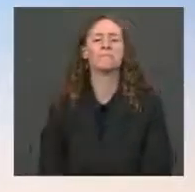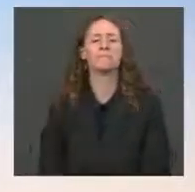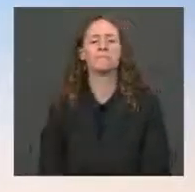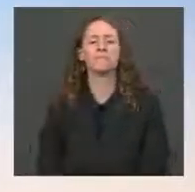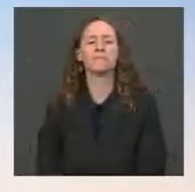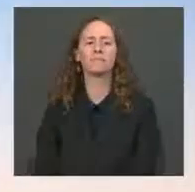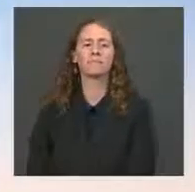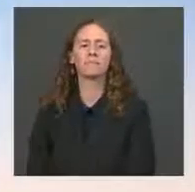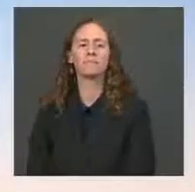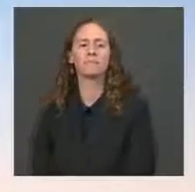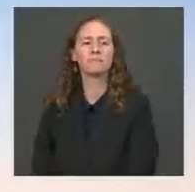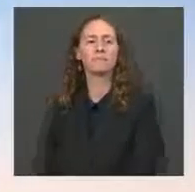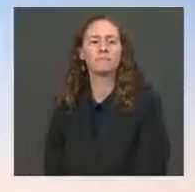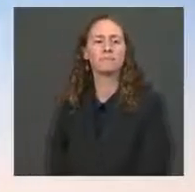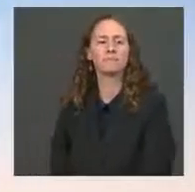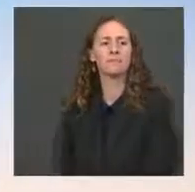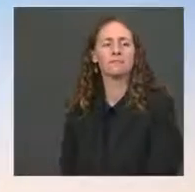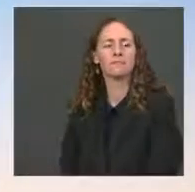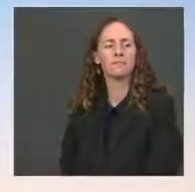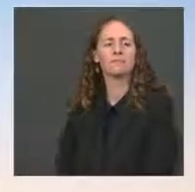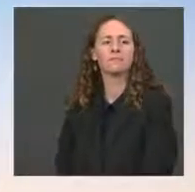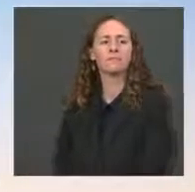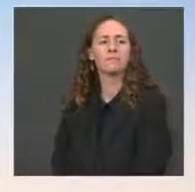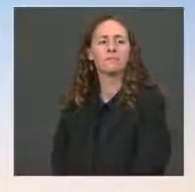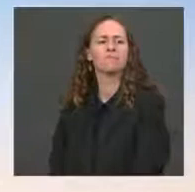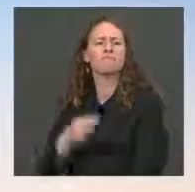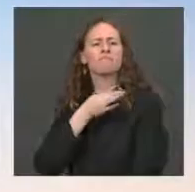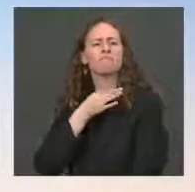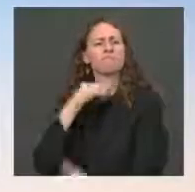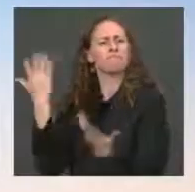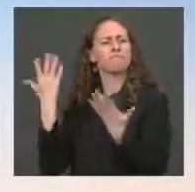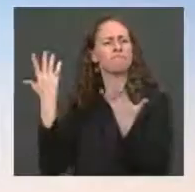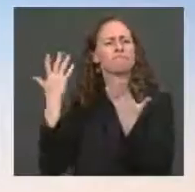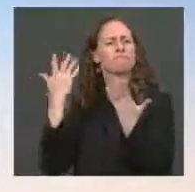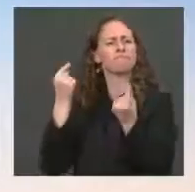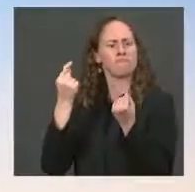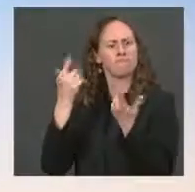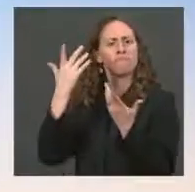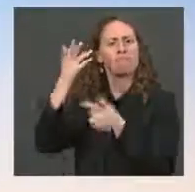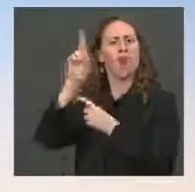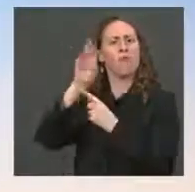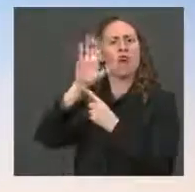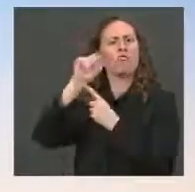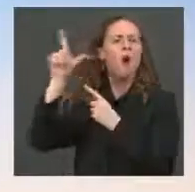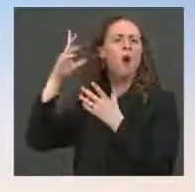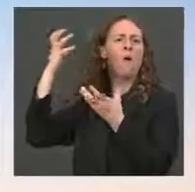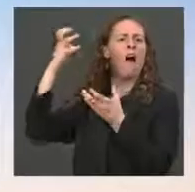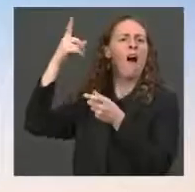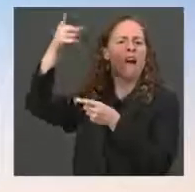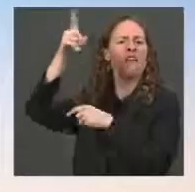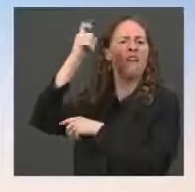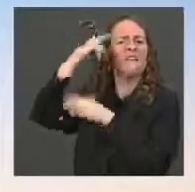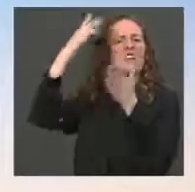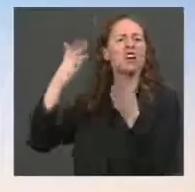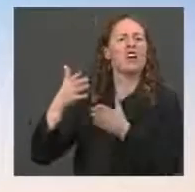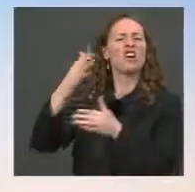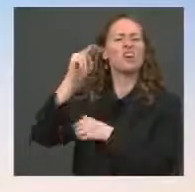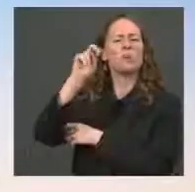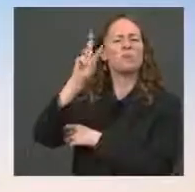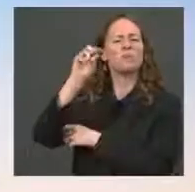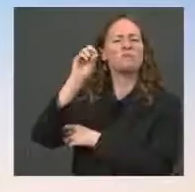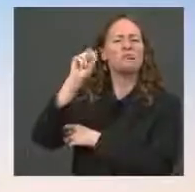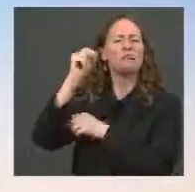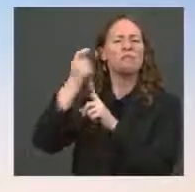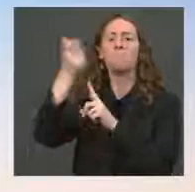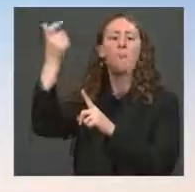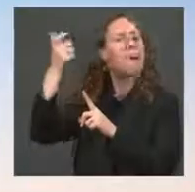House draws from the outcome of the California recall election in terms of mandates and vaccines and